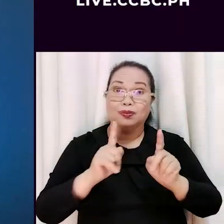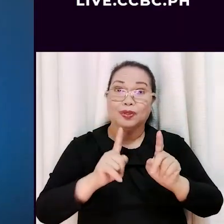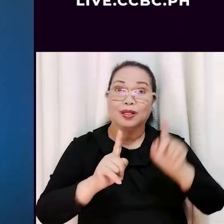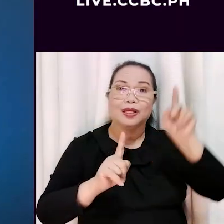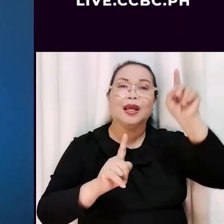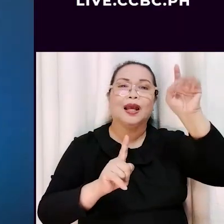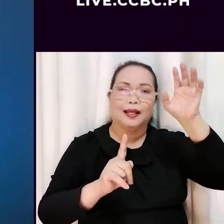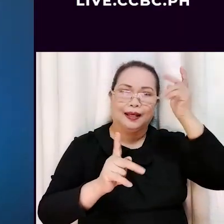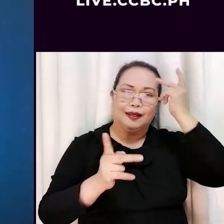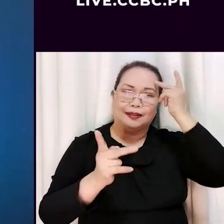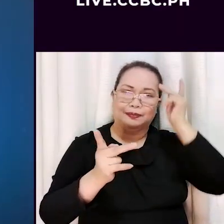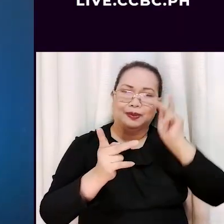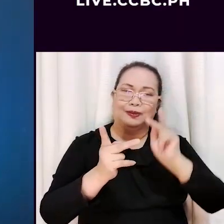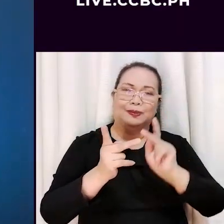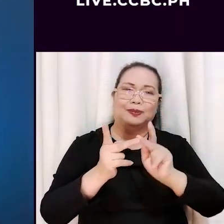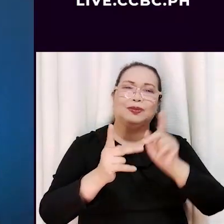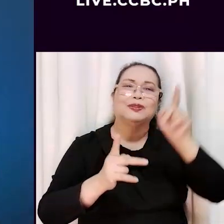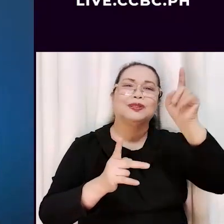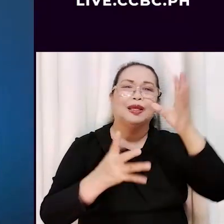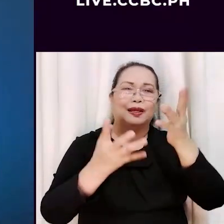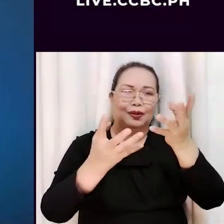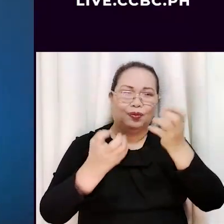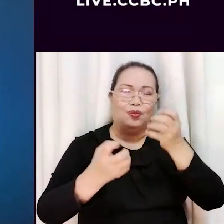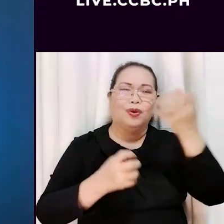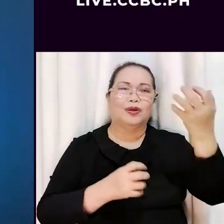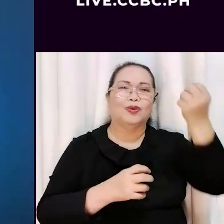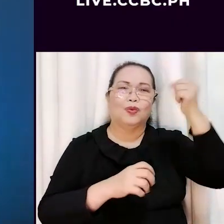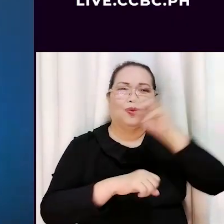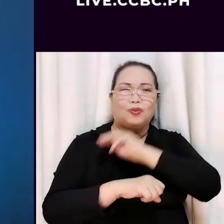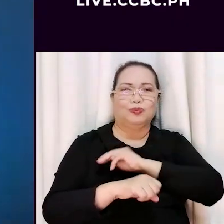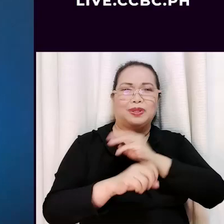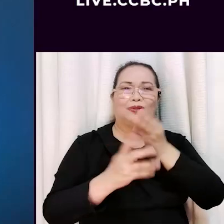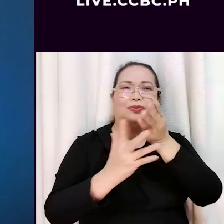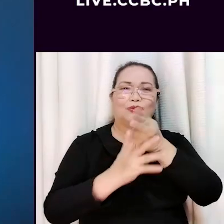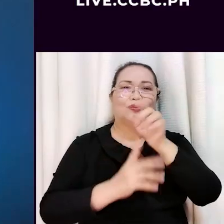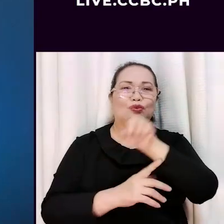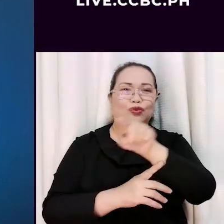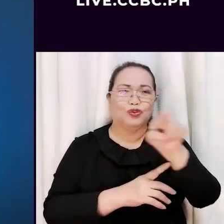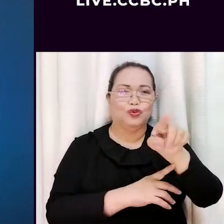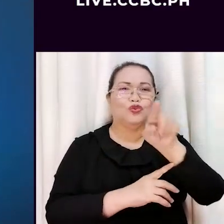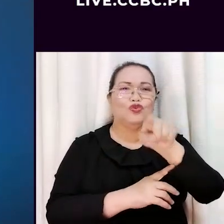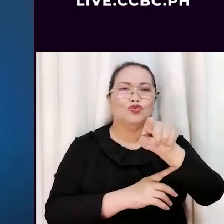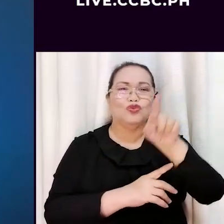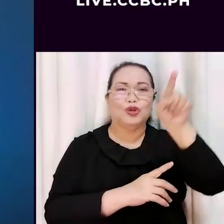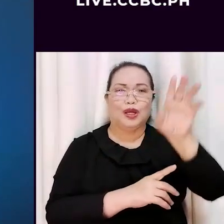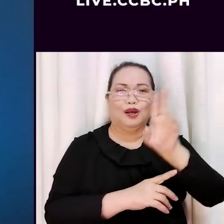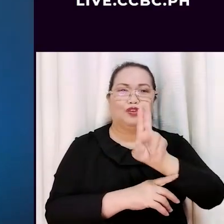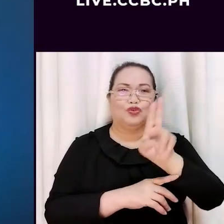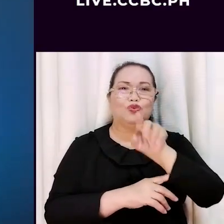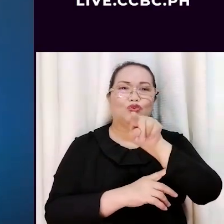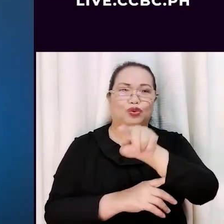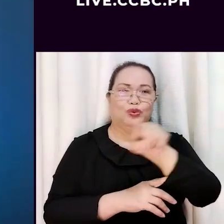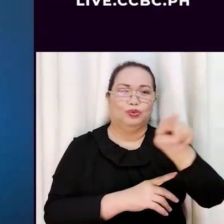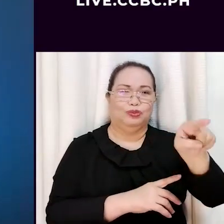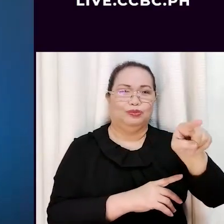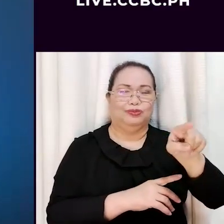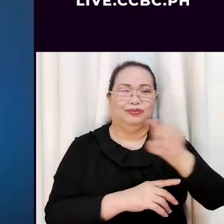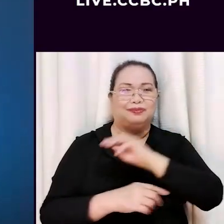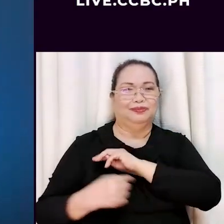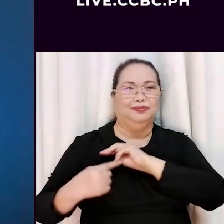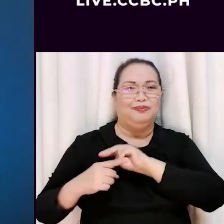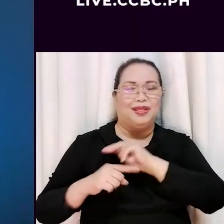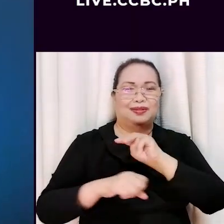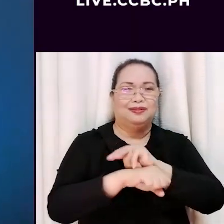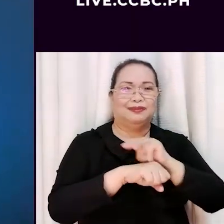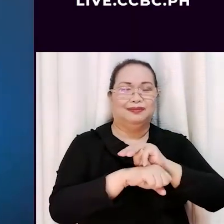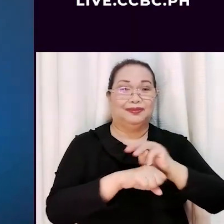God wants to fulfill His mission through you. Wow! Yan ha? Mission kagad. Number 2 person,